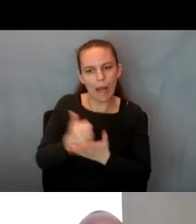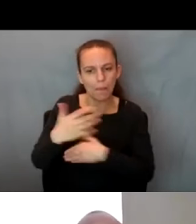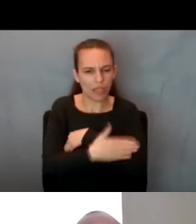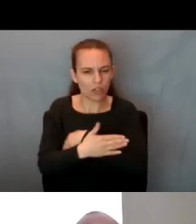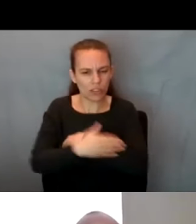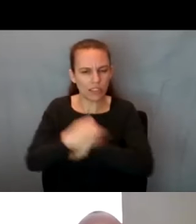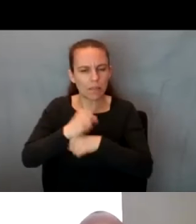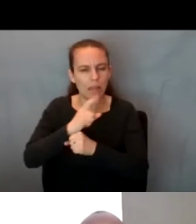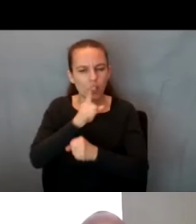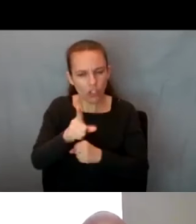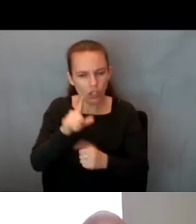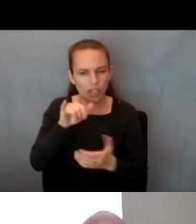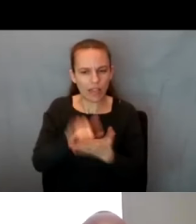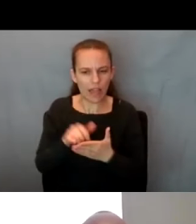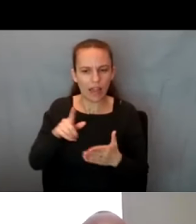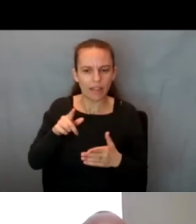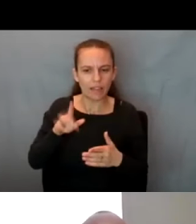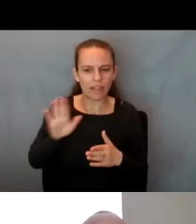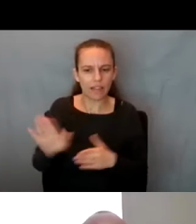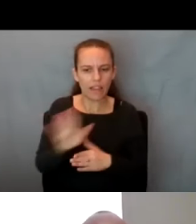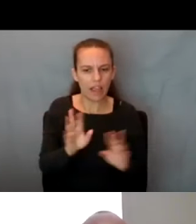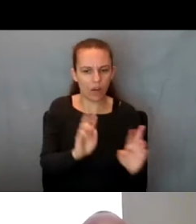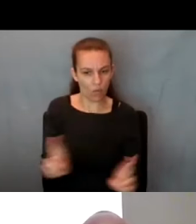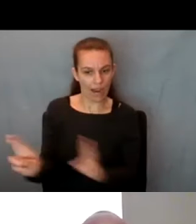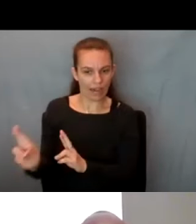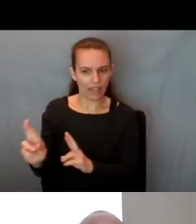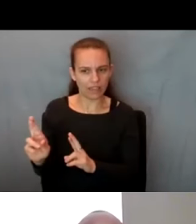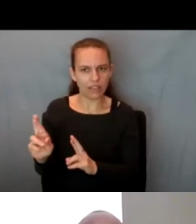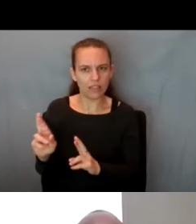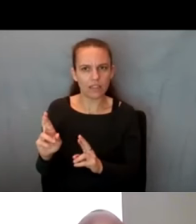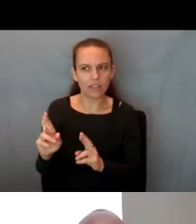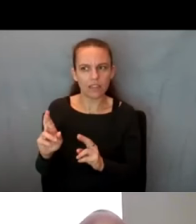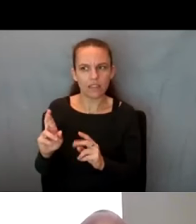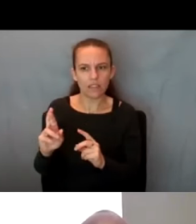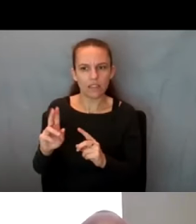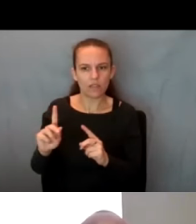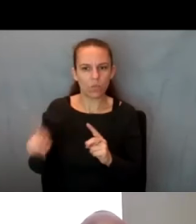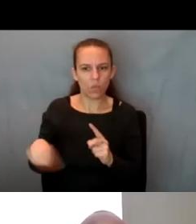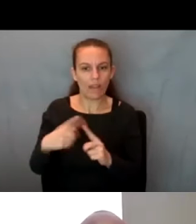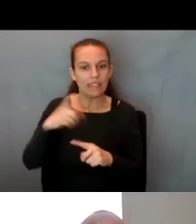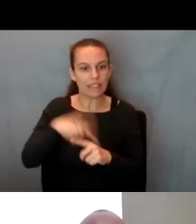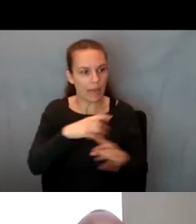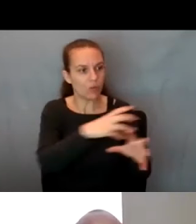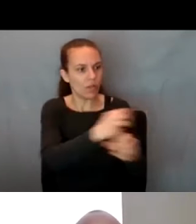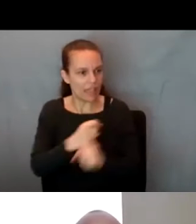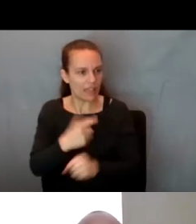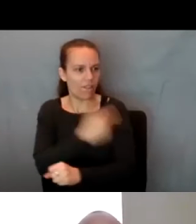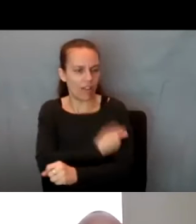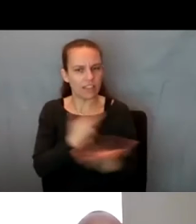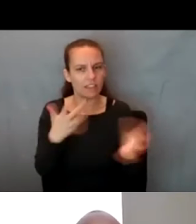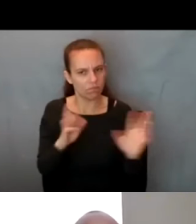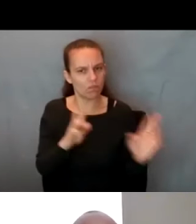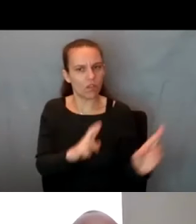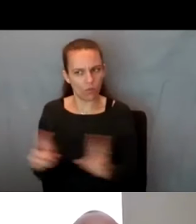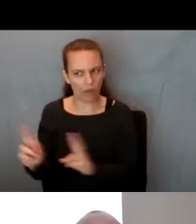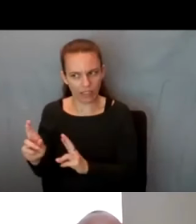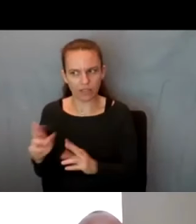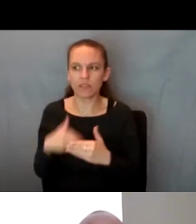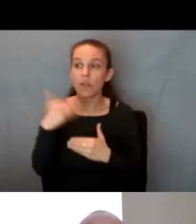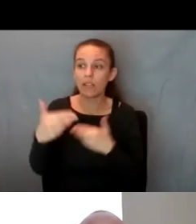that their readiness when it comes to introduce this vaccine is properly implemented. Next